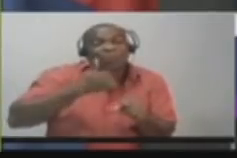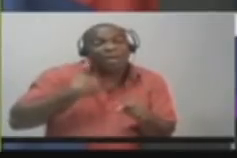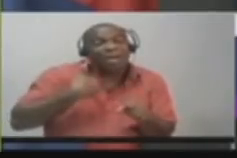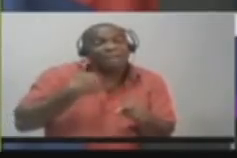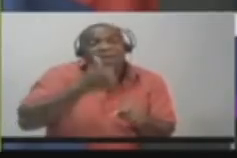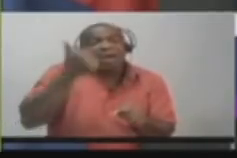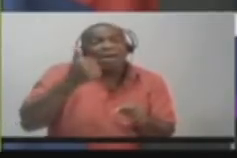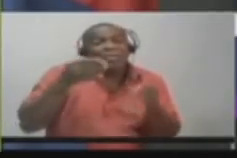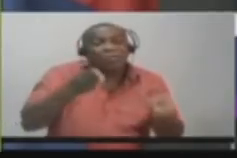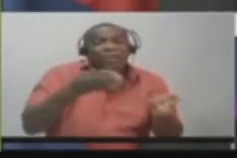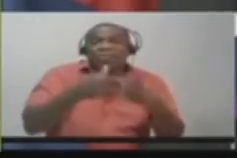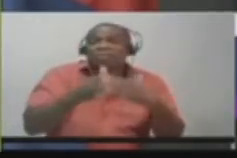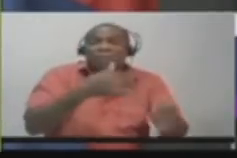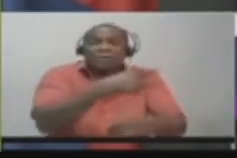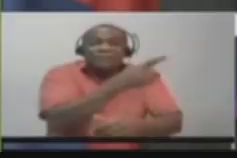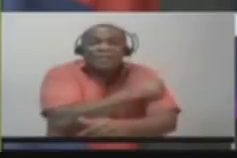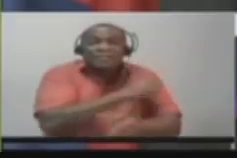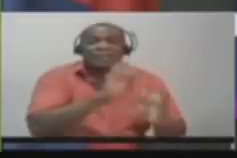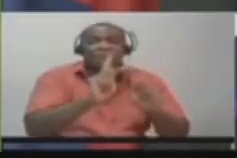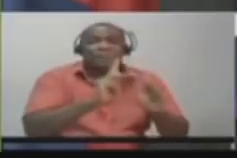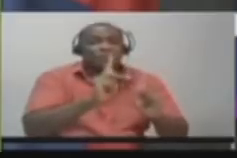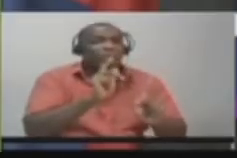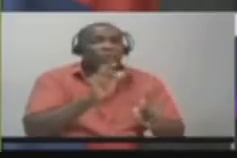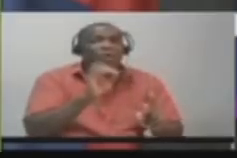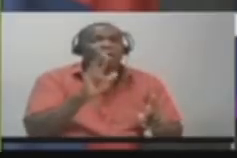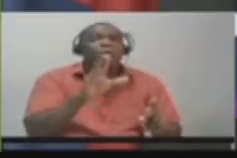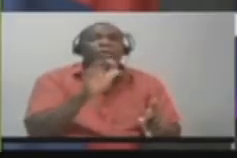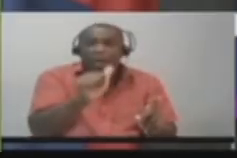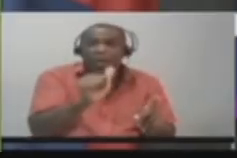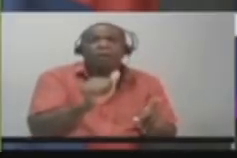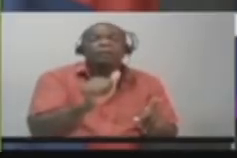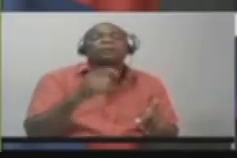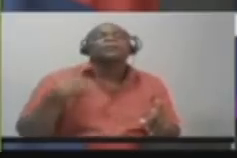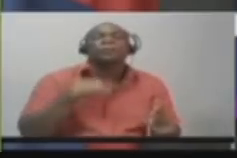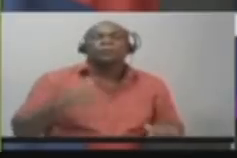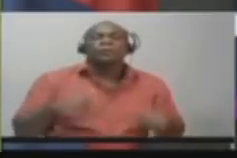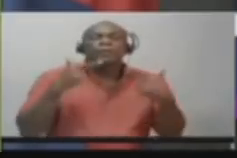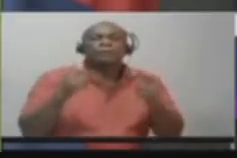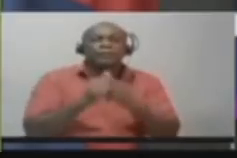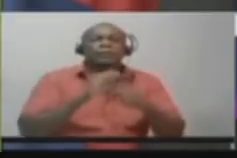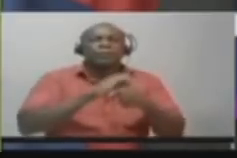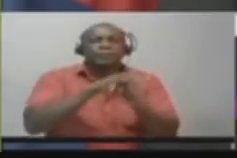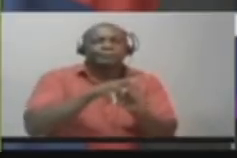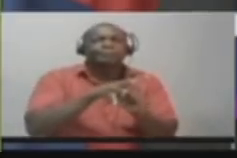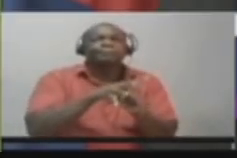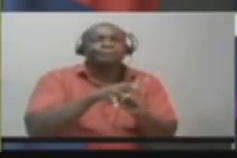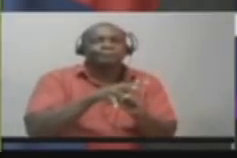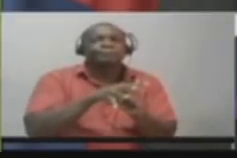people, we are living with the virus, and the virus still has